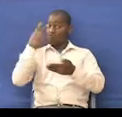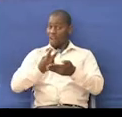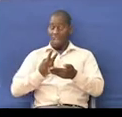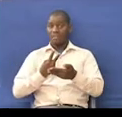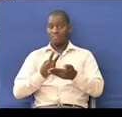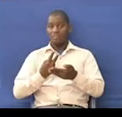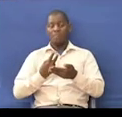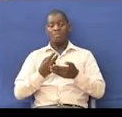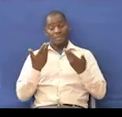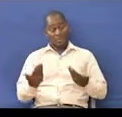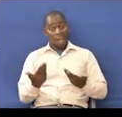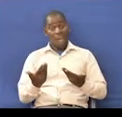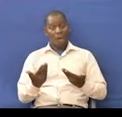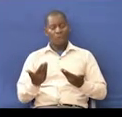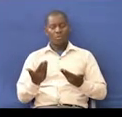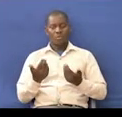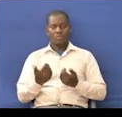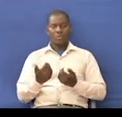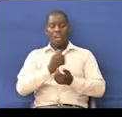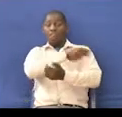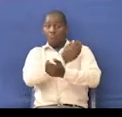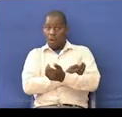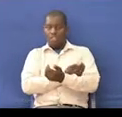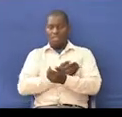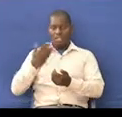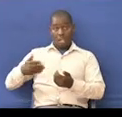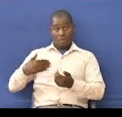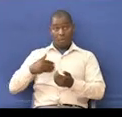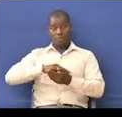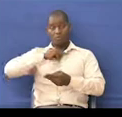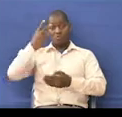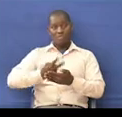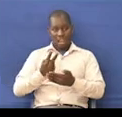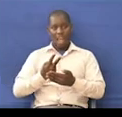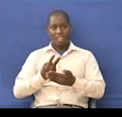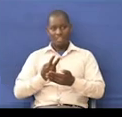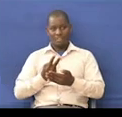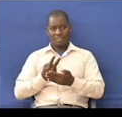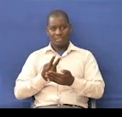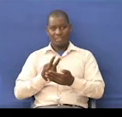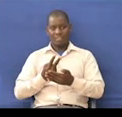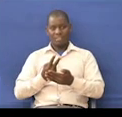now, this force which causes object to turn has a specific name.